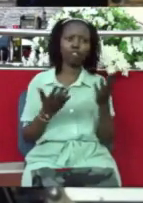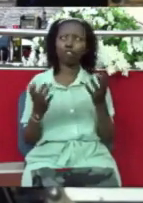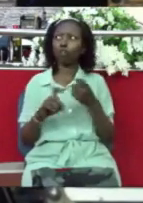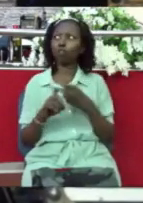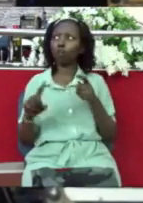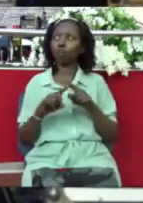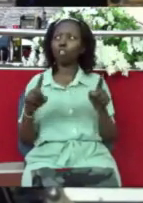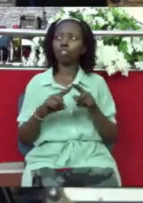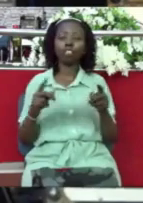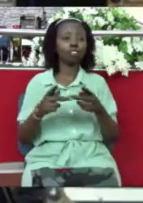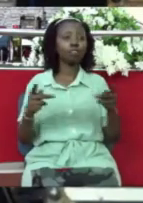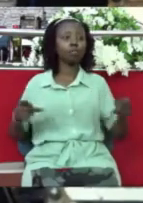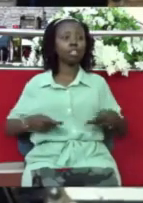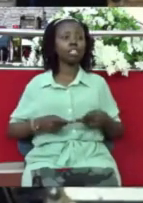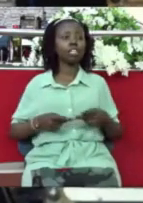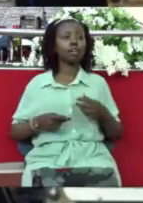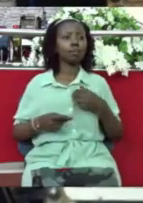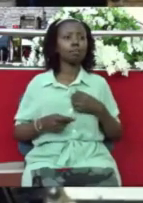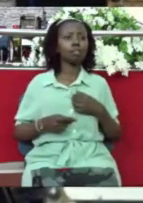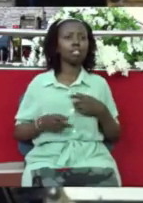are. I behaved like a father.